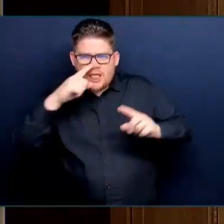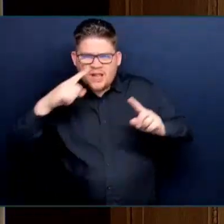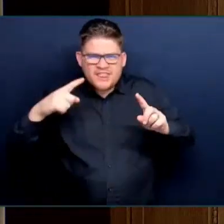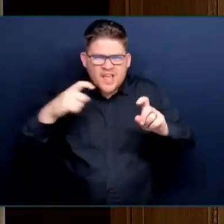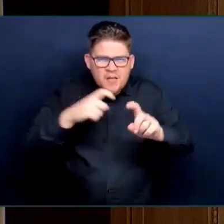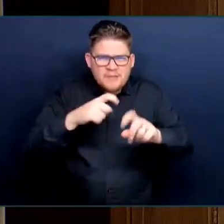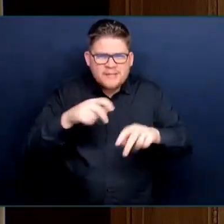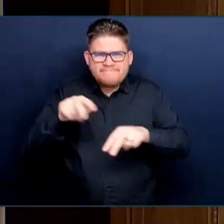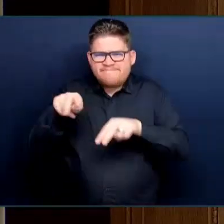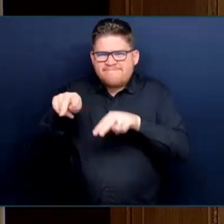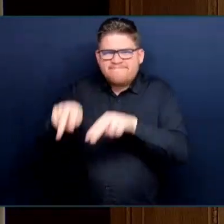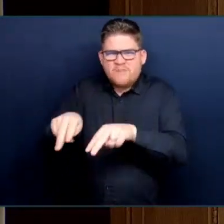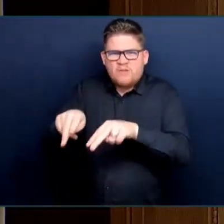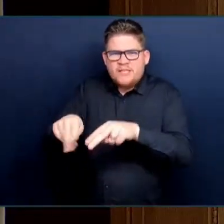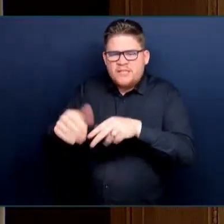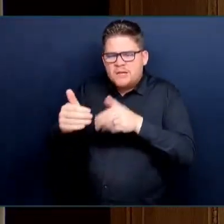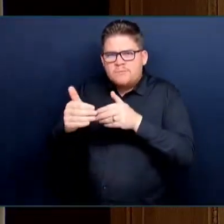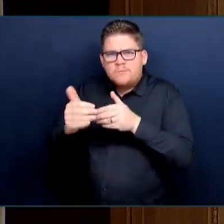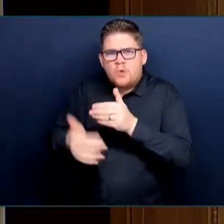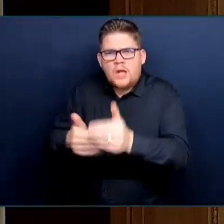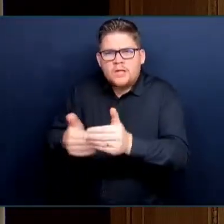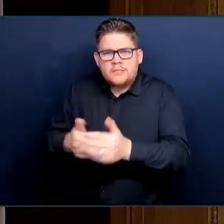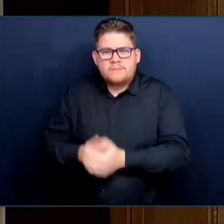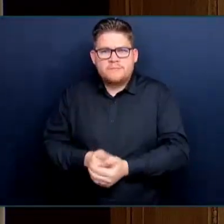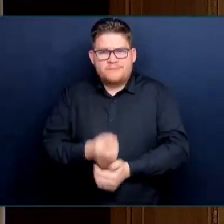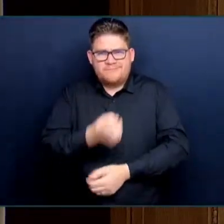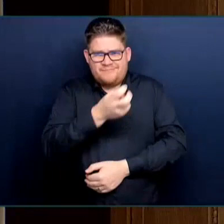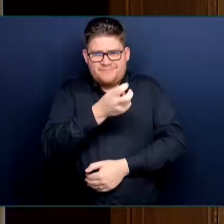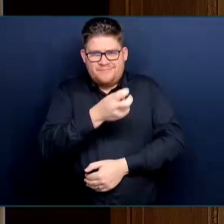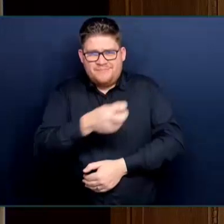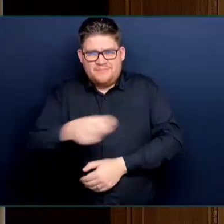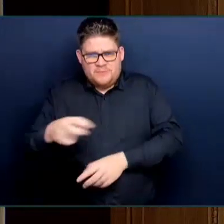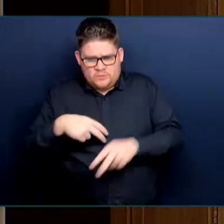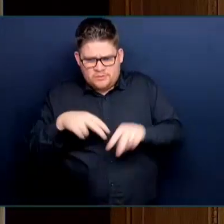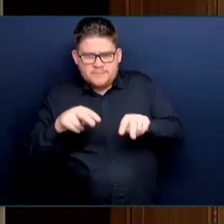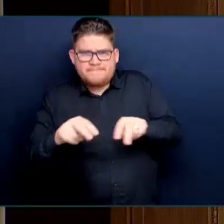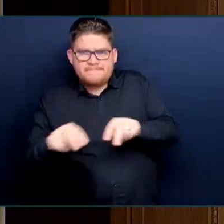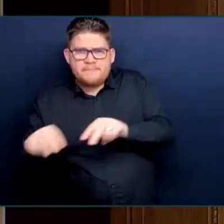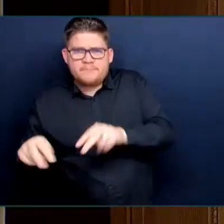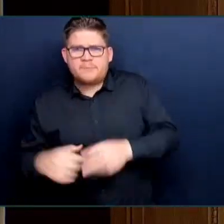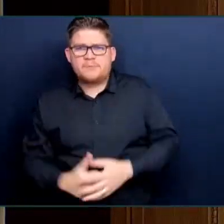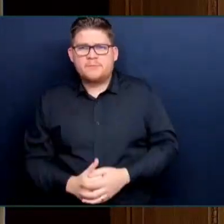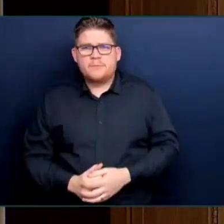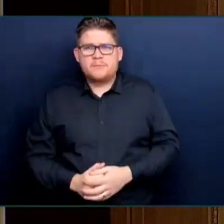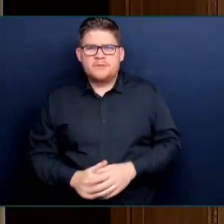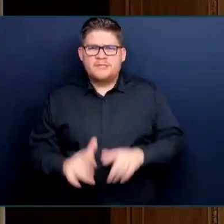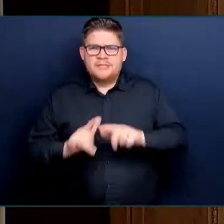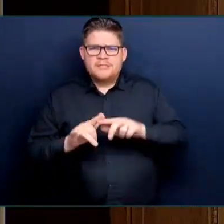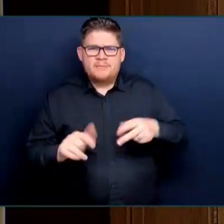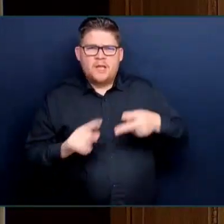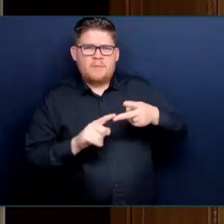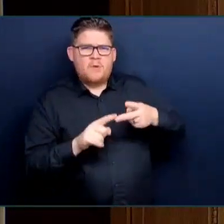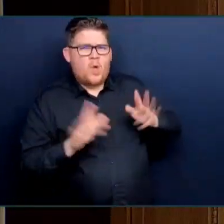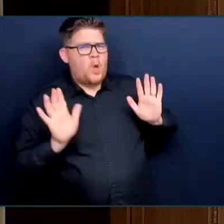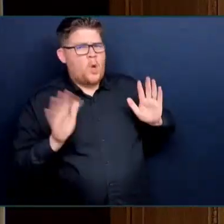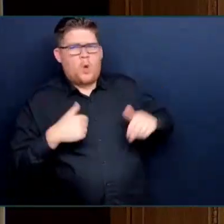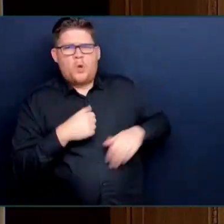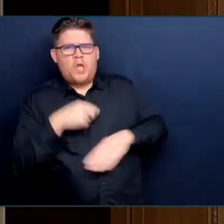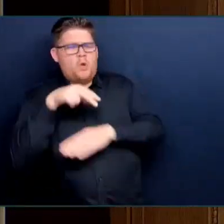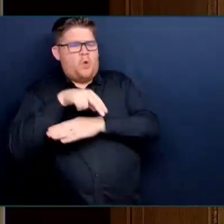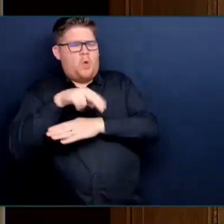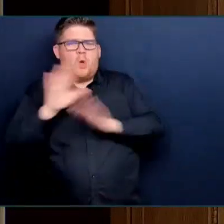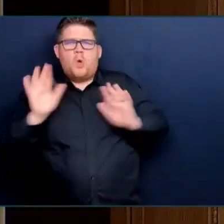of this transitional process, and then on the other hand, deny any responsibility whatsoever for this